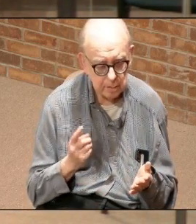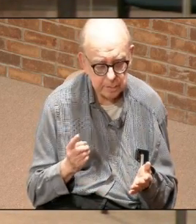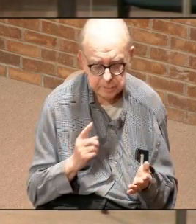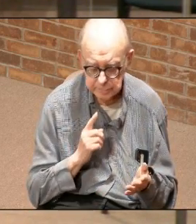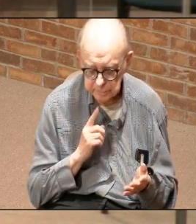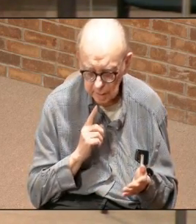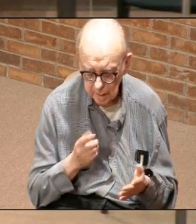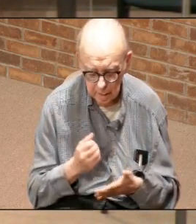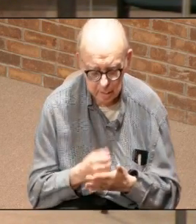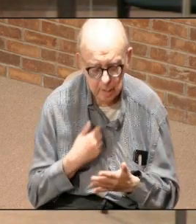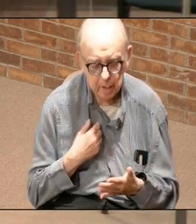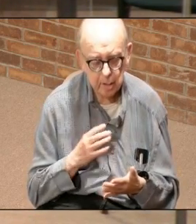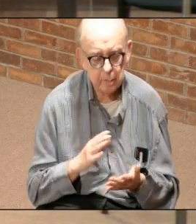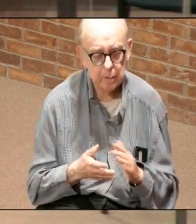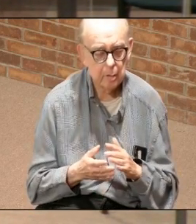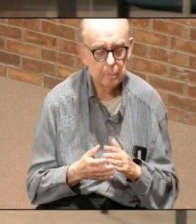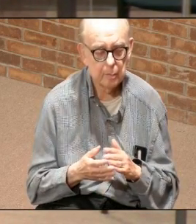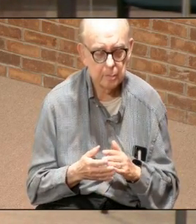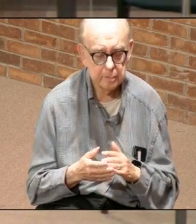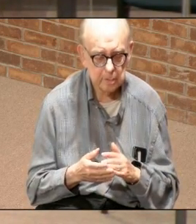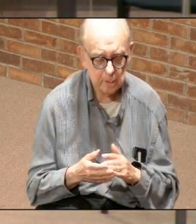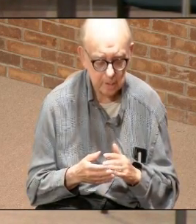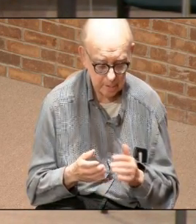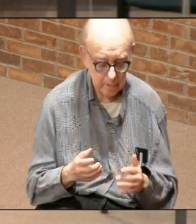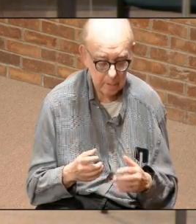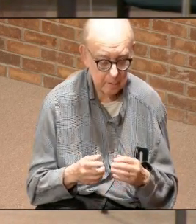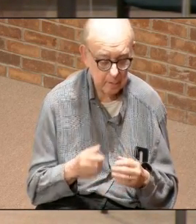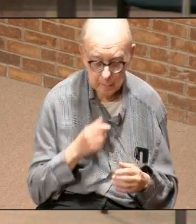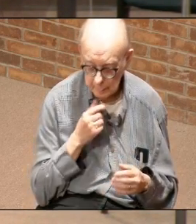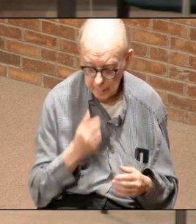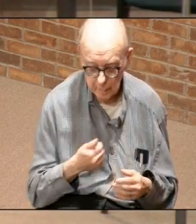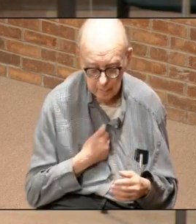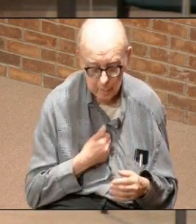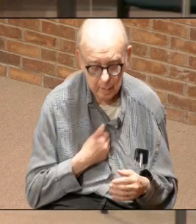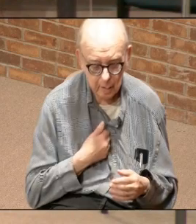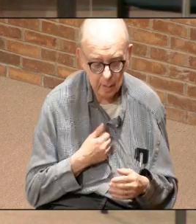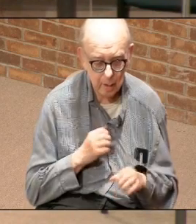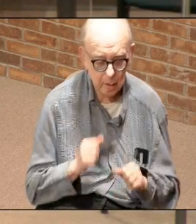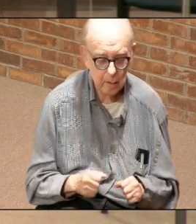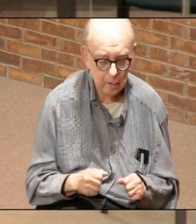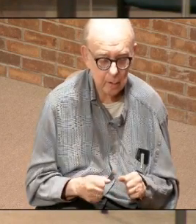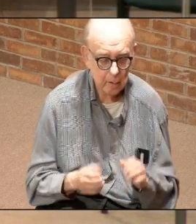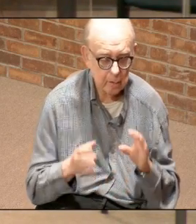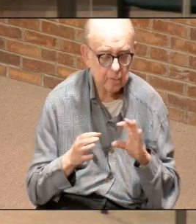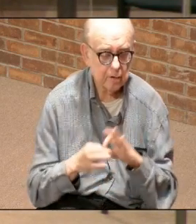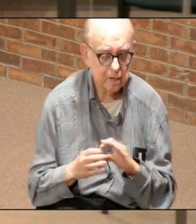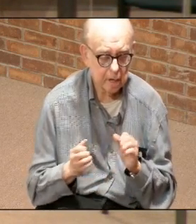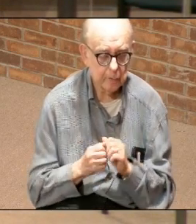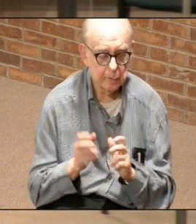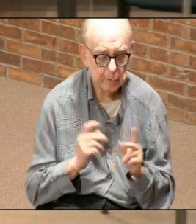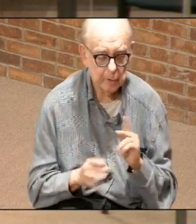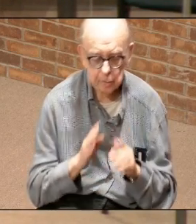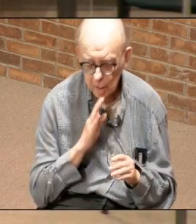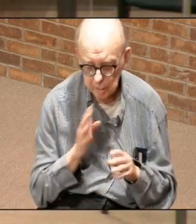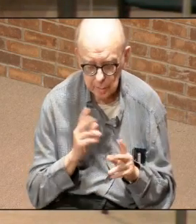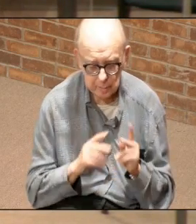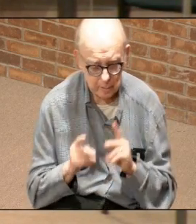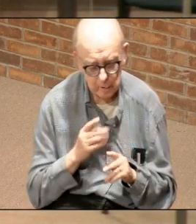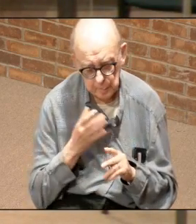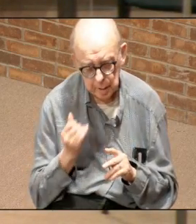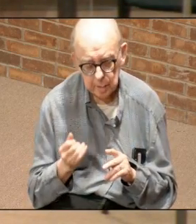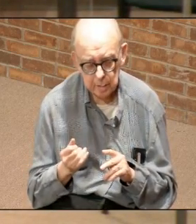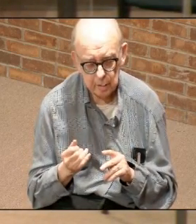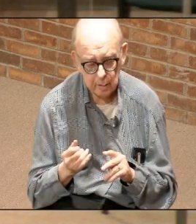helped me to be who I am and being able to relate to people and talk to people